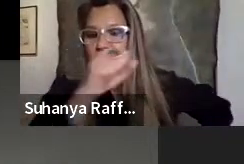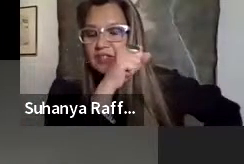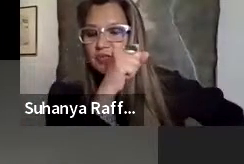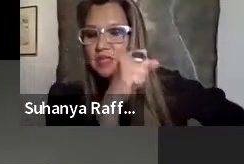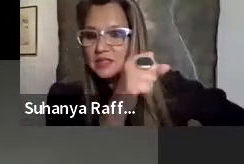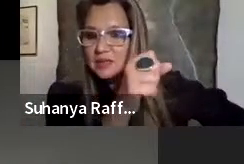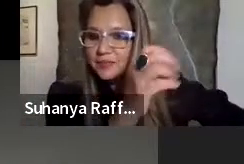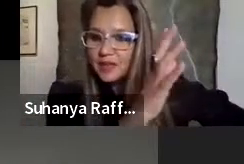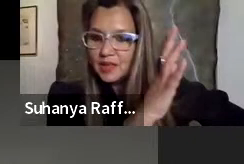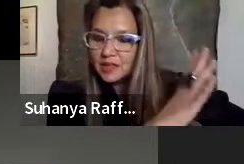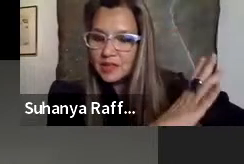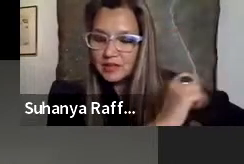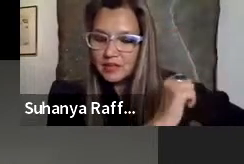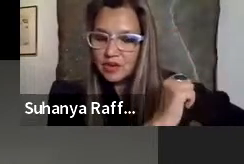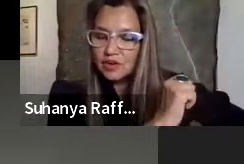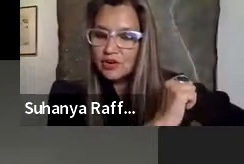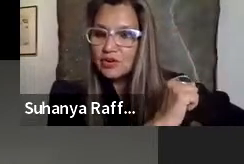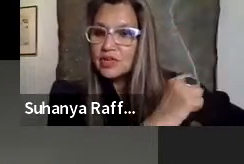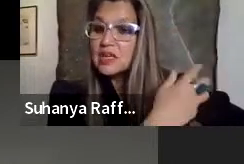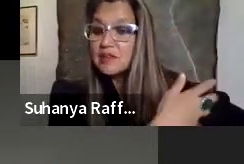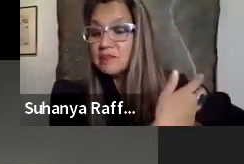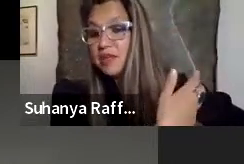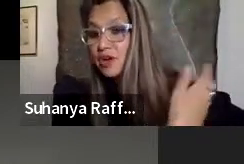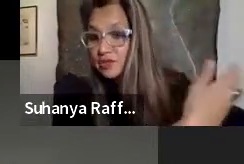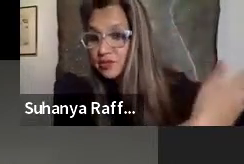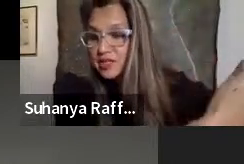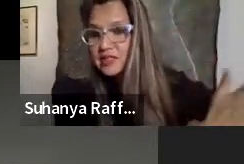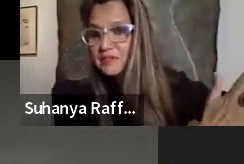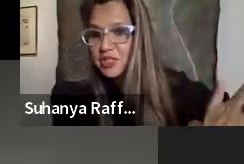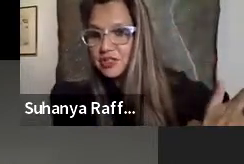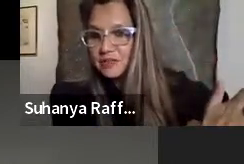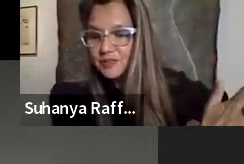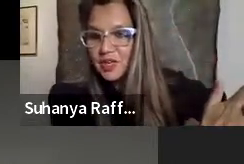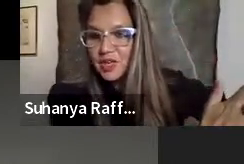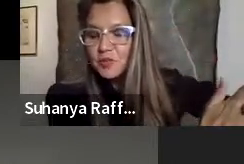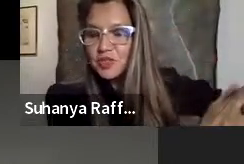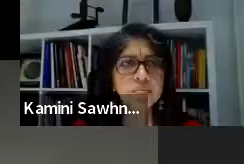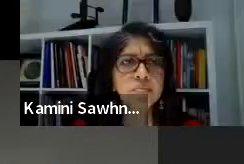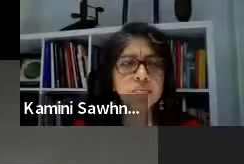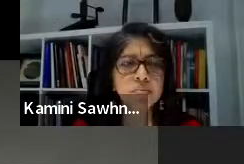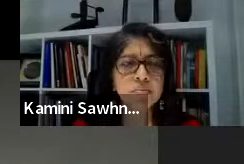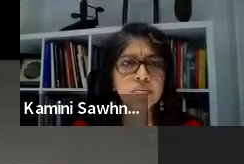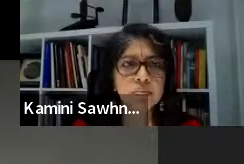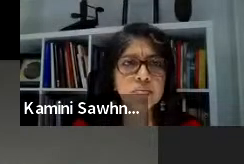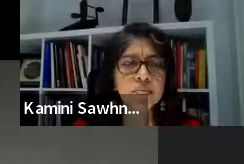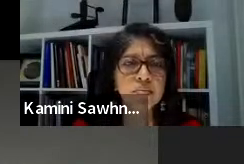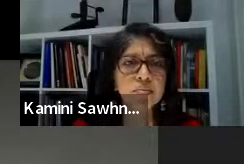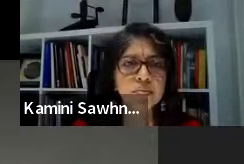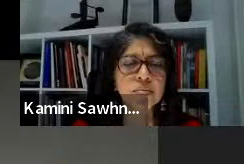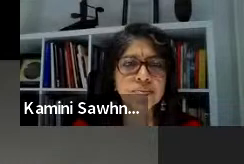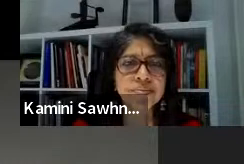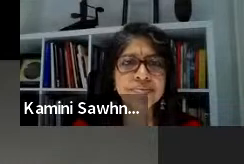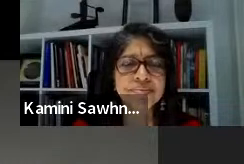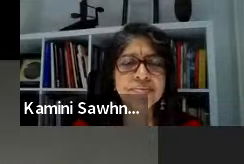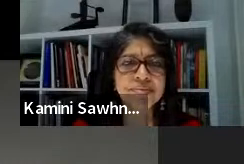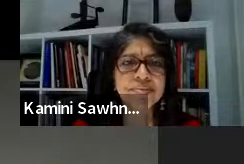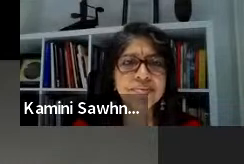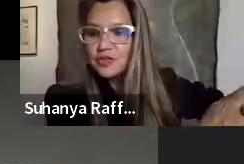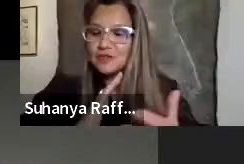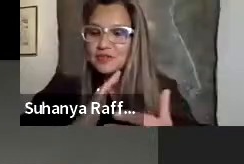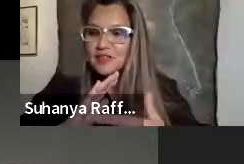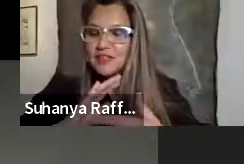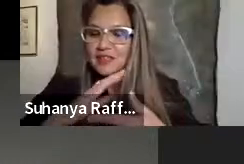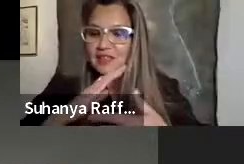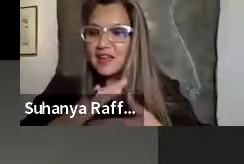painting from this suite in the Hong Kong Here and Beyond exhibition, which talks about Hong Kong. So we are